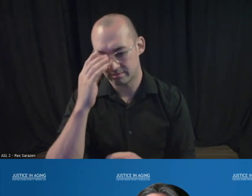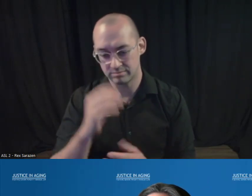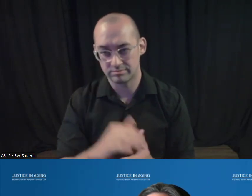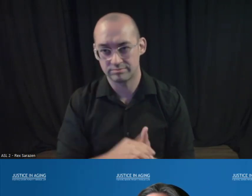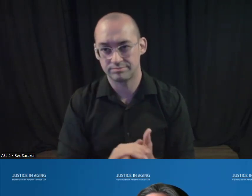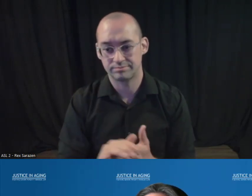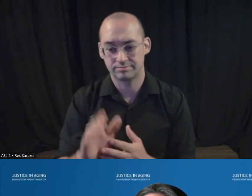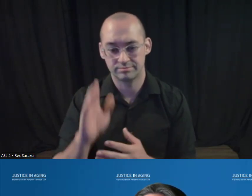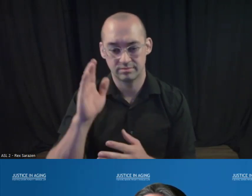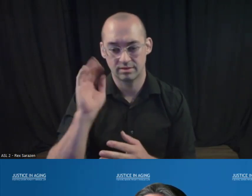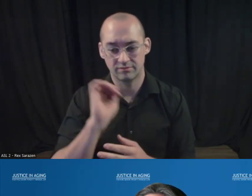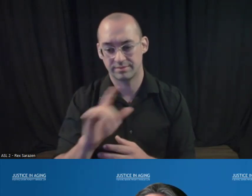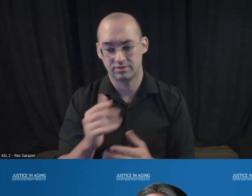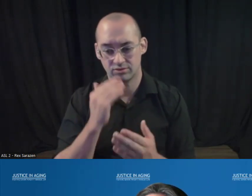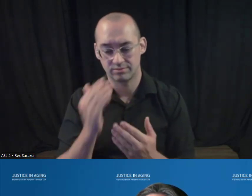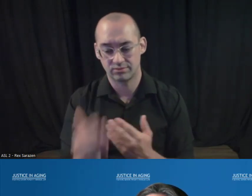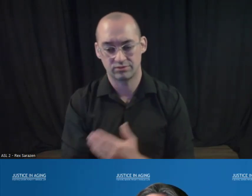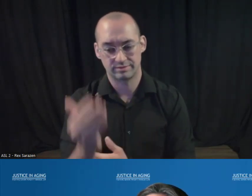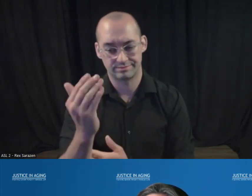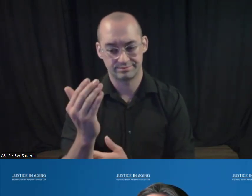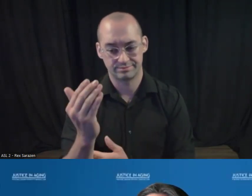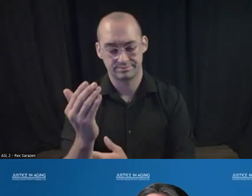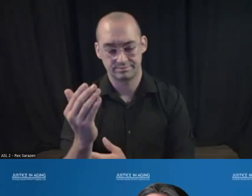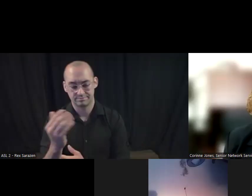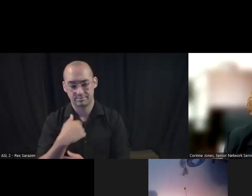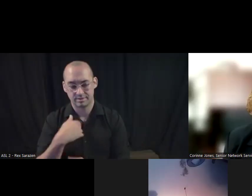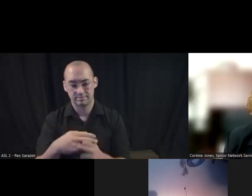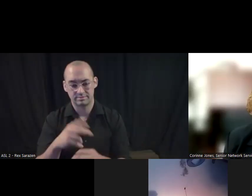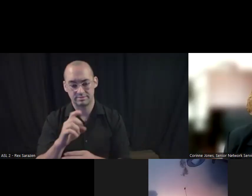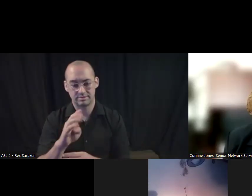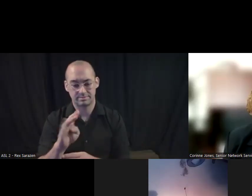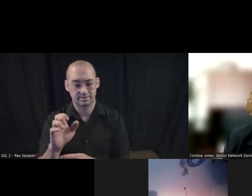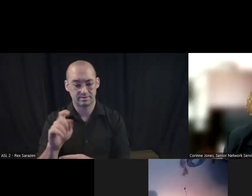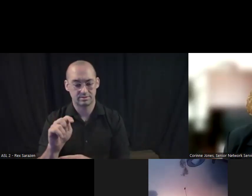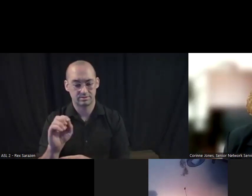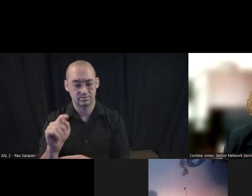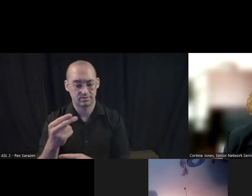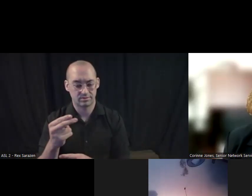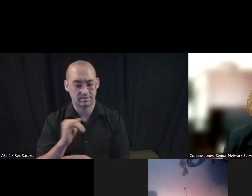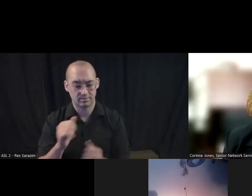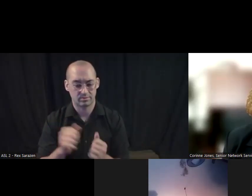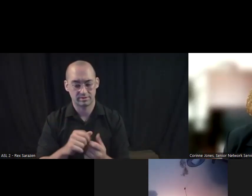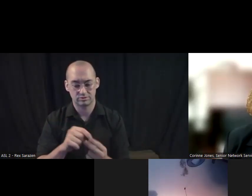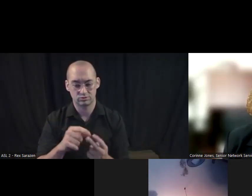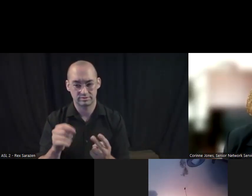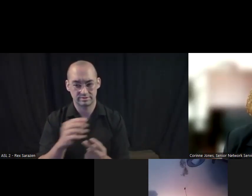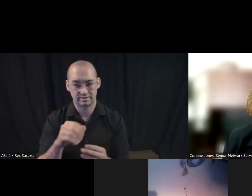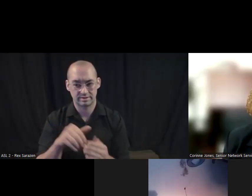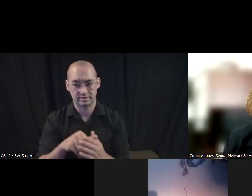So hello, everybody. Good morning. My name is Debbie Toth. I am with Choice in Aging,